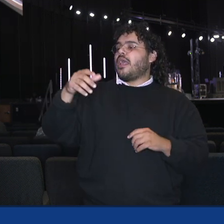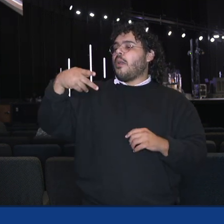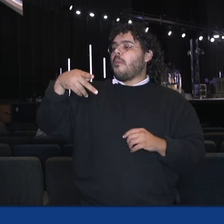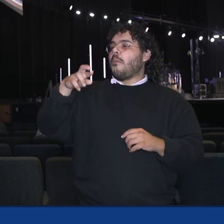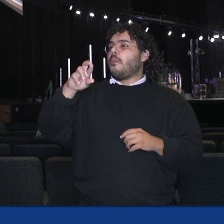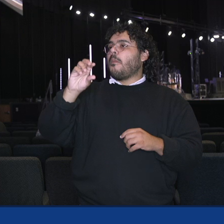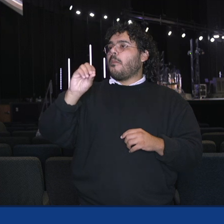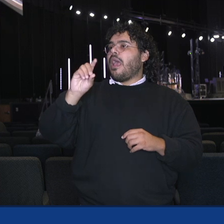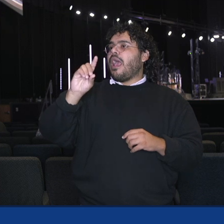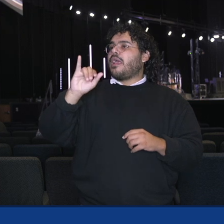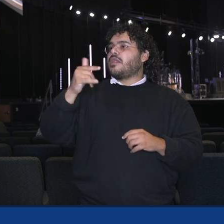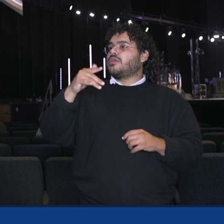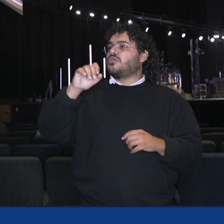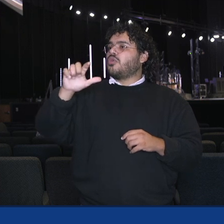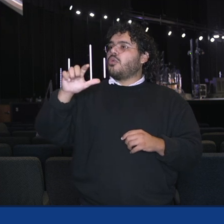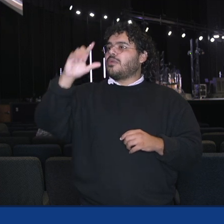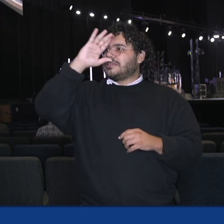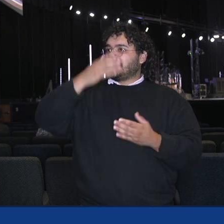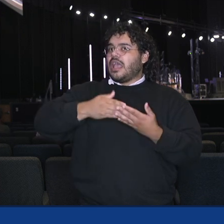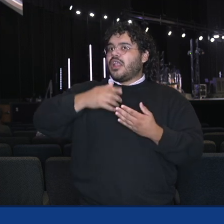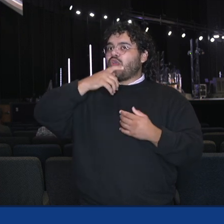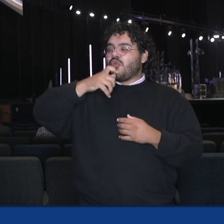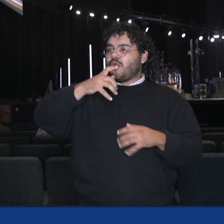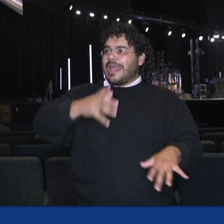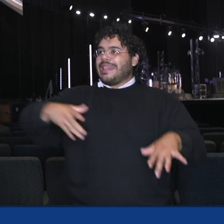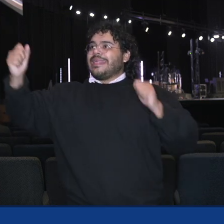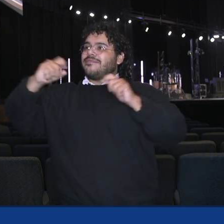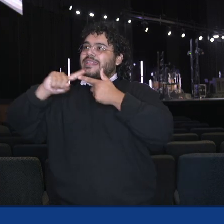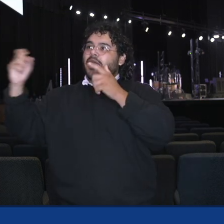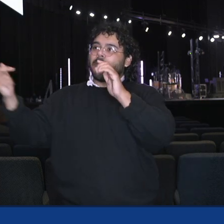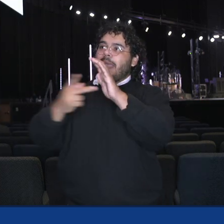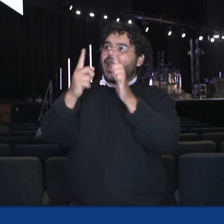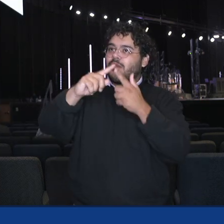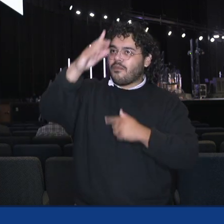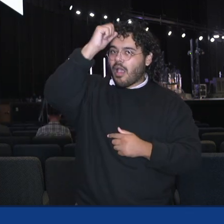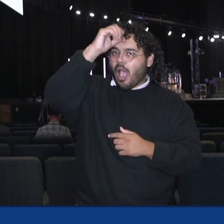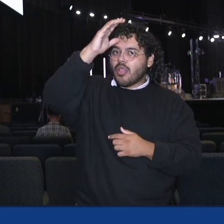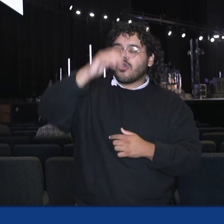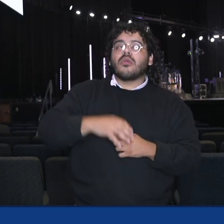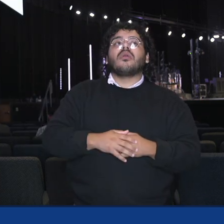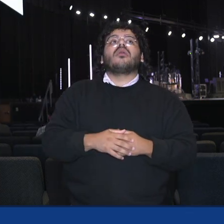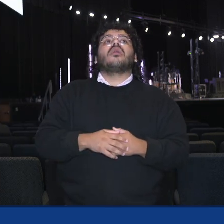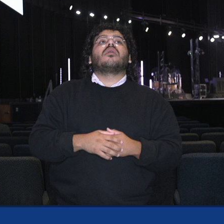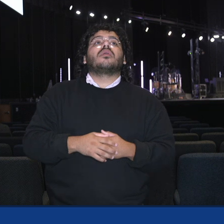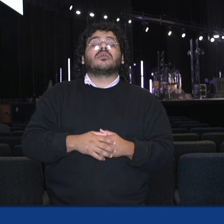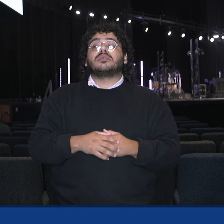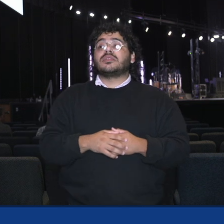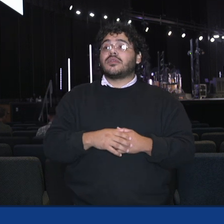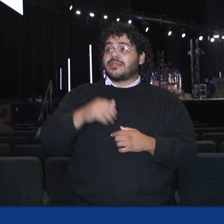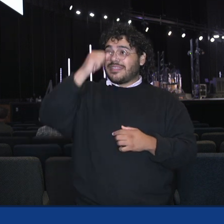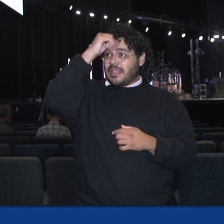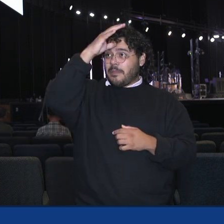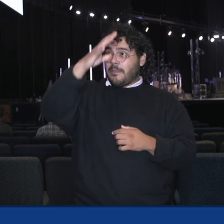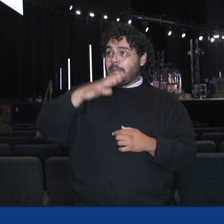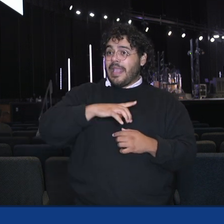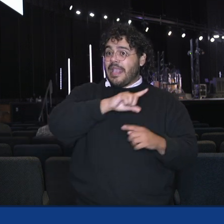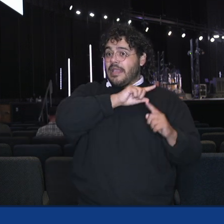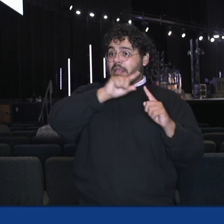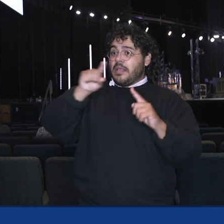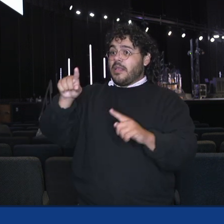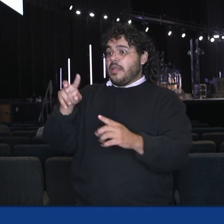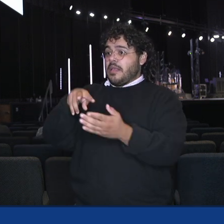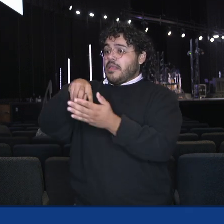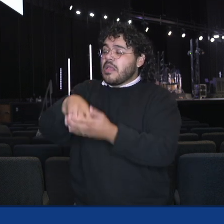a long way off, the man ran and bowed in worship before Jesus. Then he howled in protest,